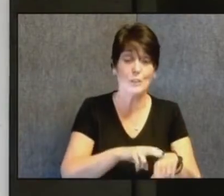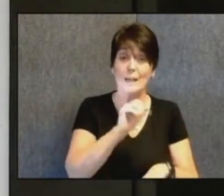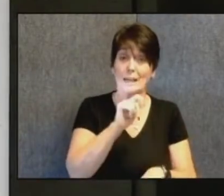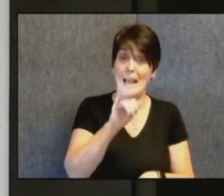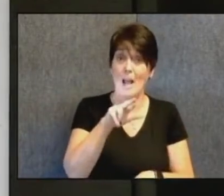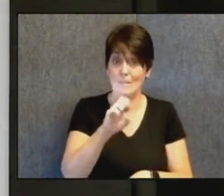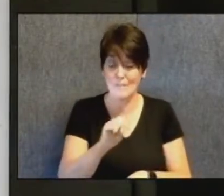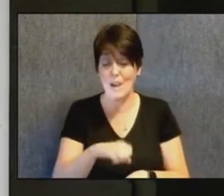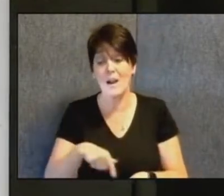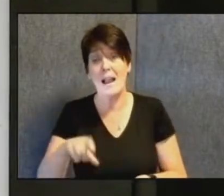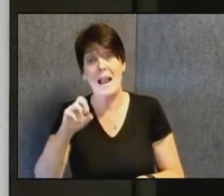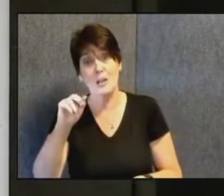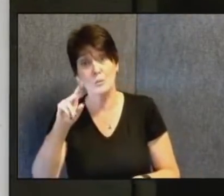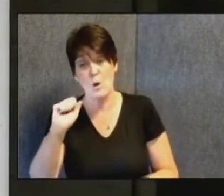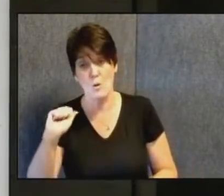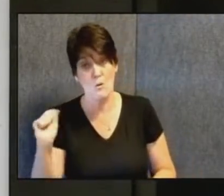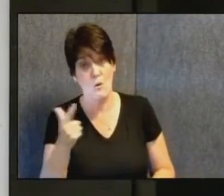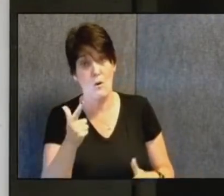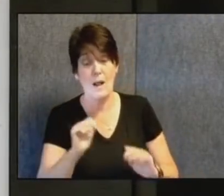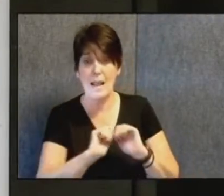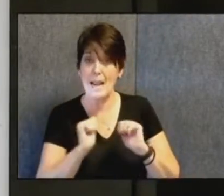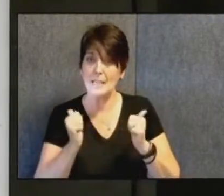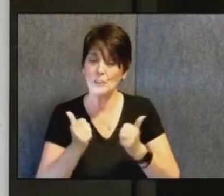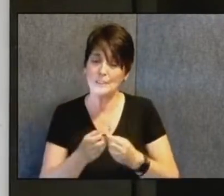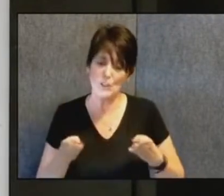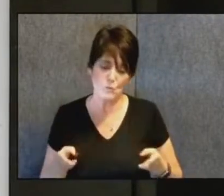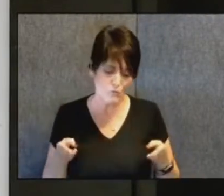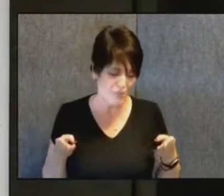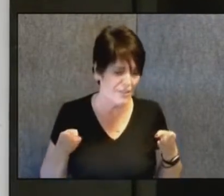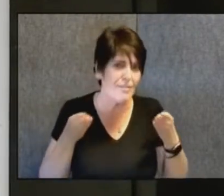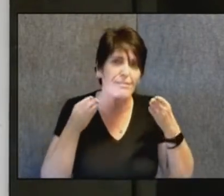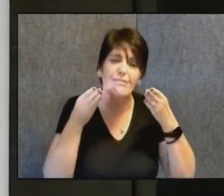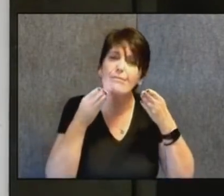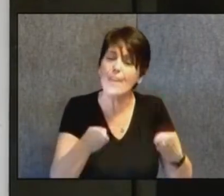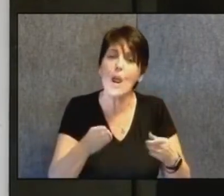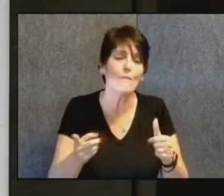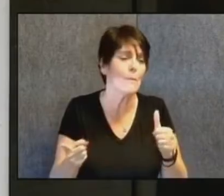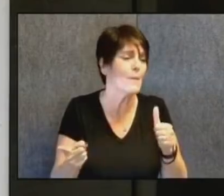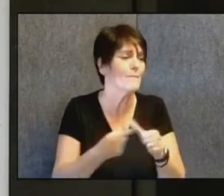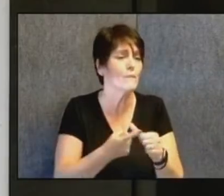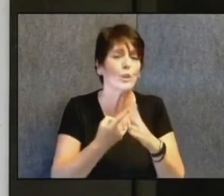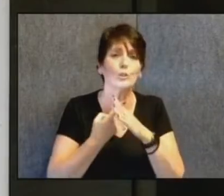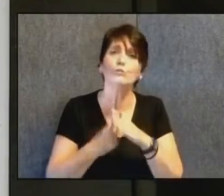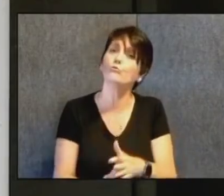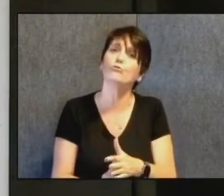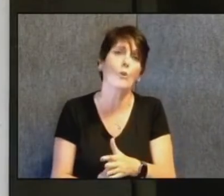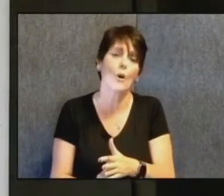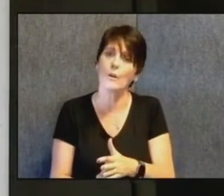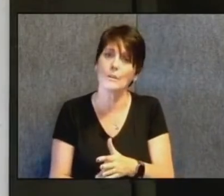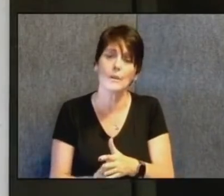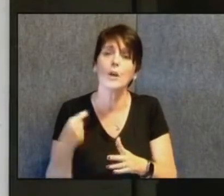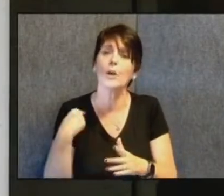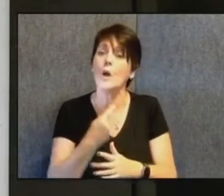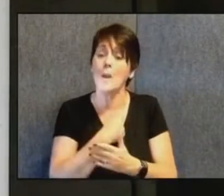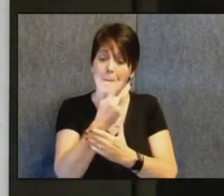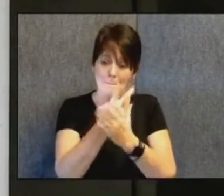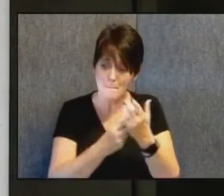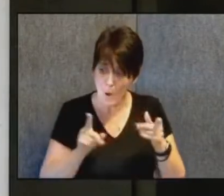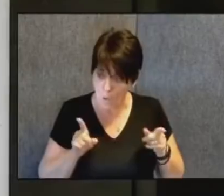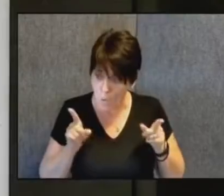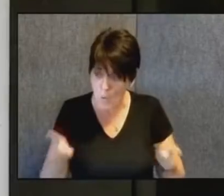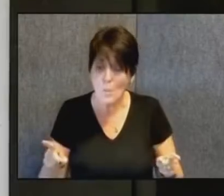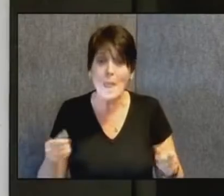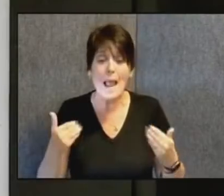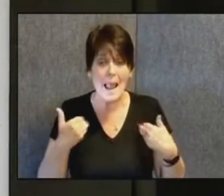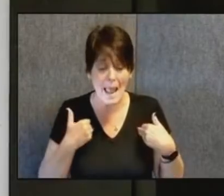FIRE, Amador El Dorado. Both agencies were on scene of the fire from the very start. Both agencies had